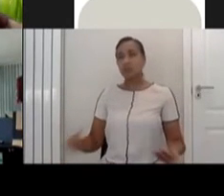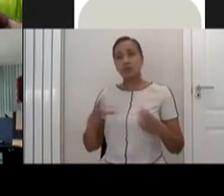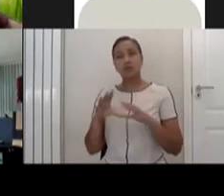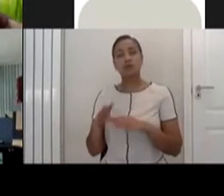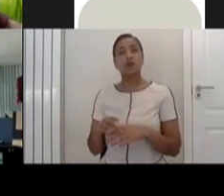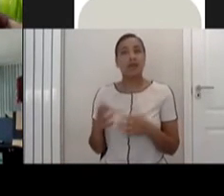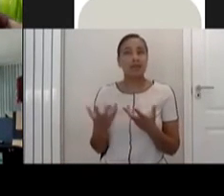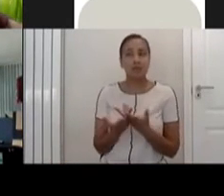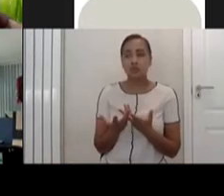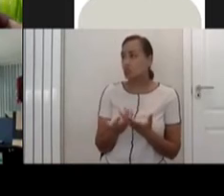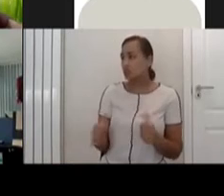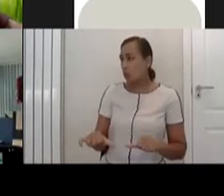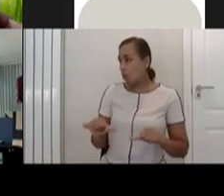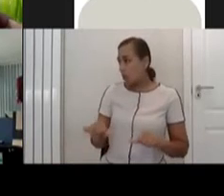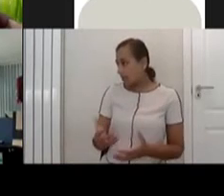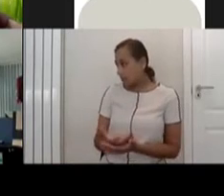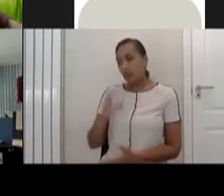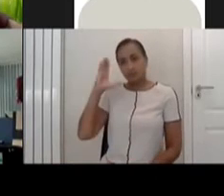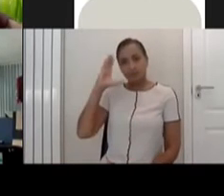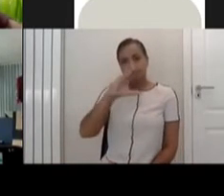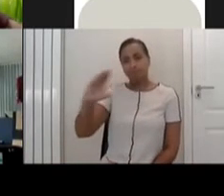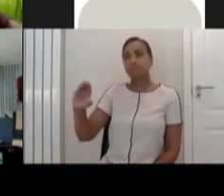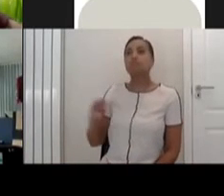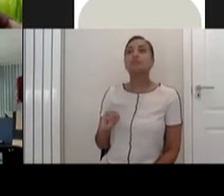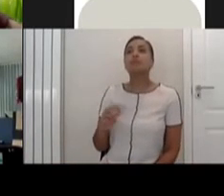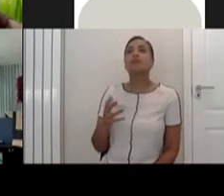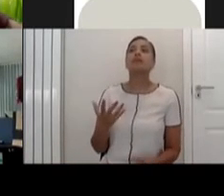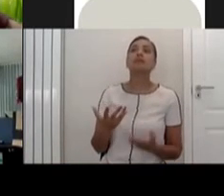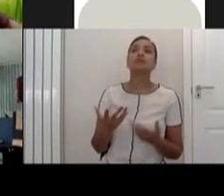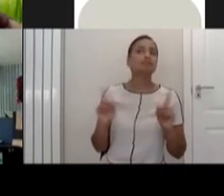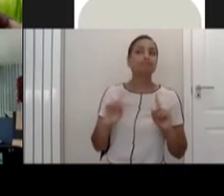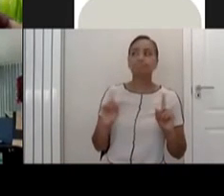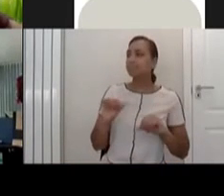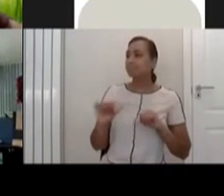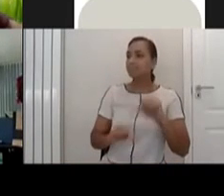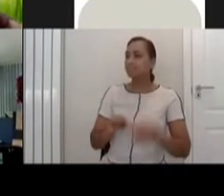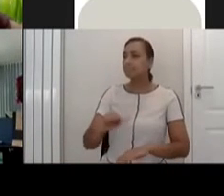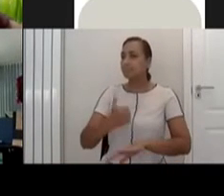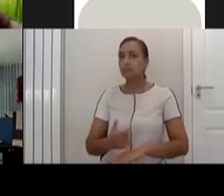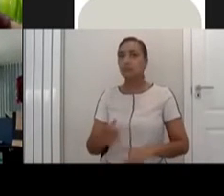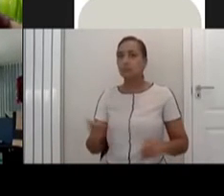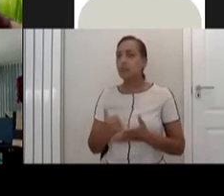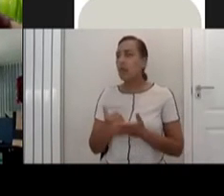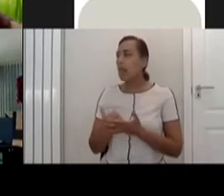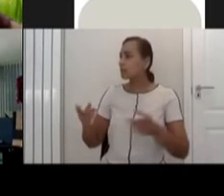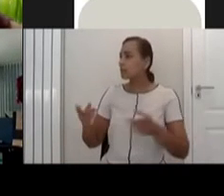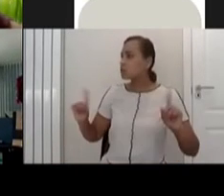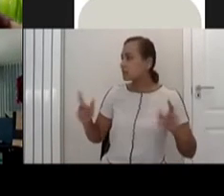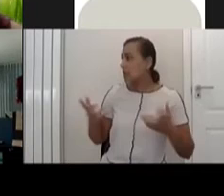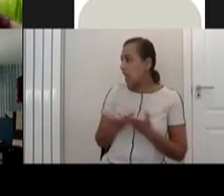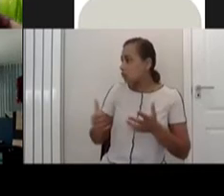That will kind of let you know some of the more operational details about how we're looking to